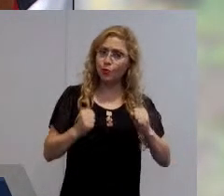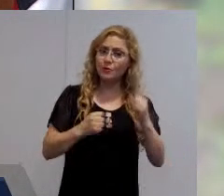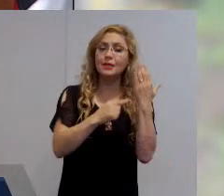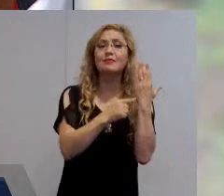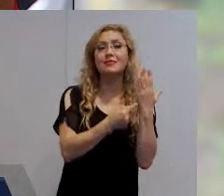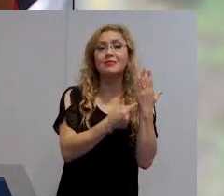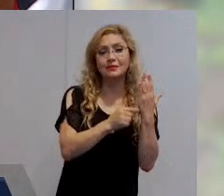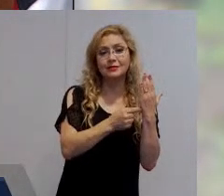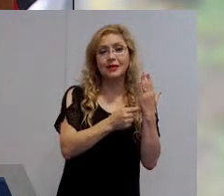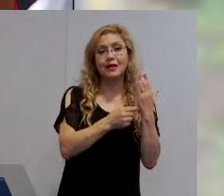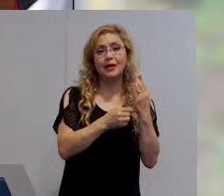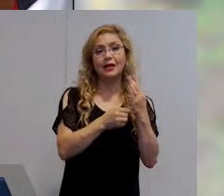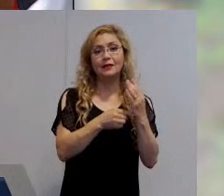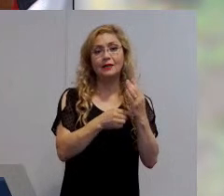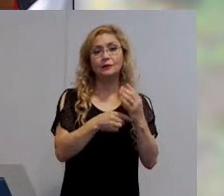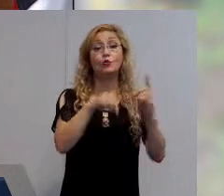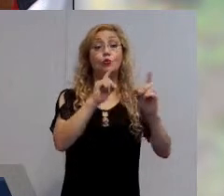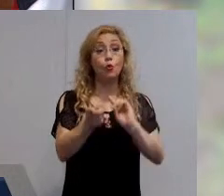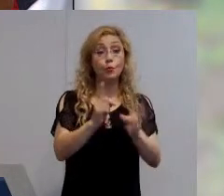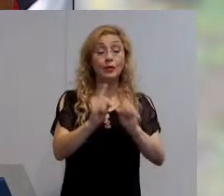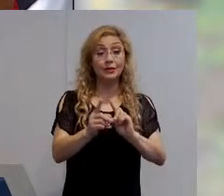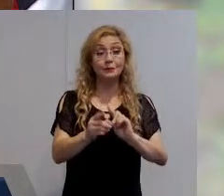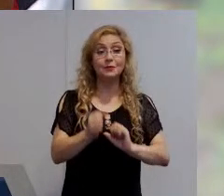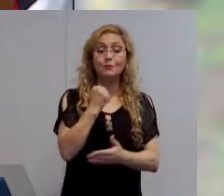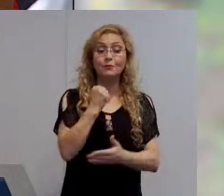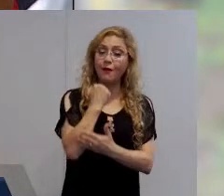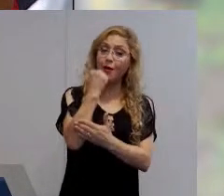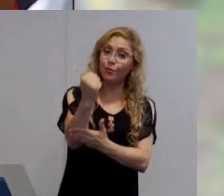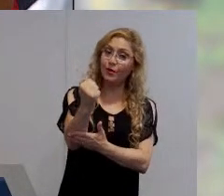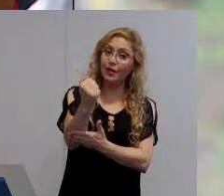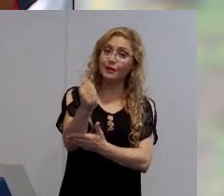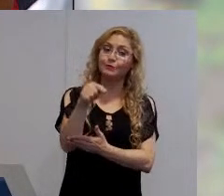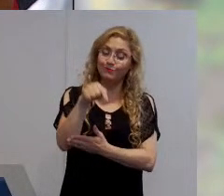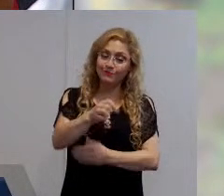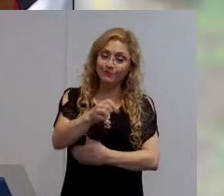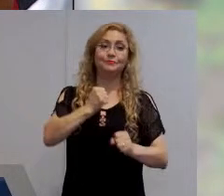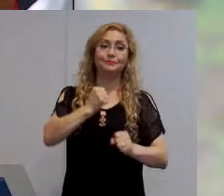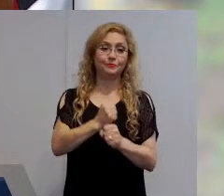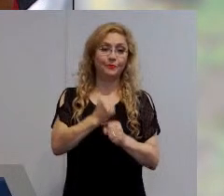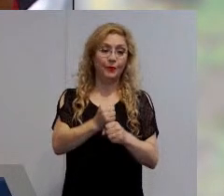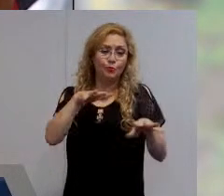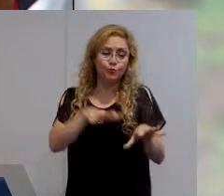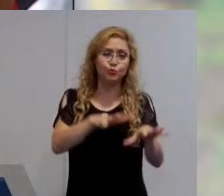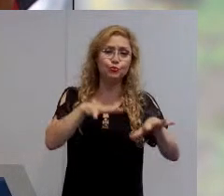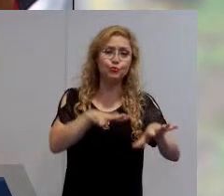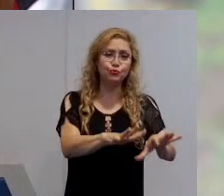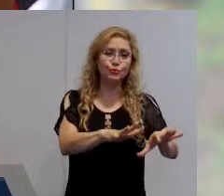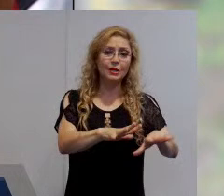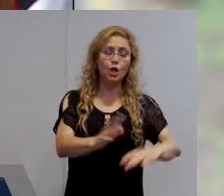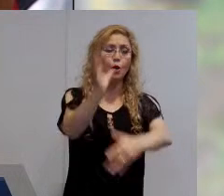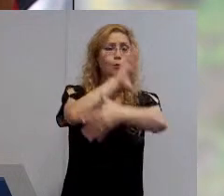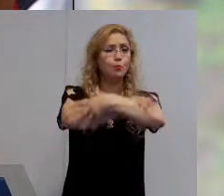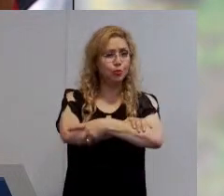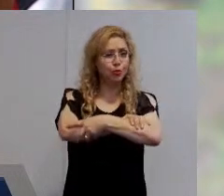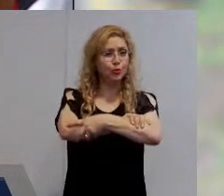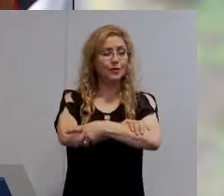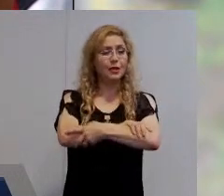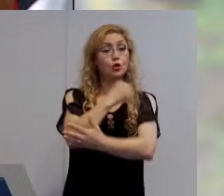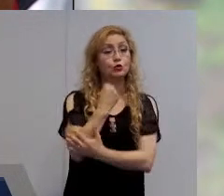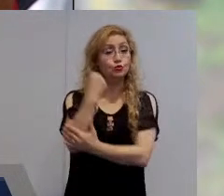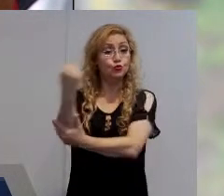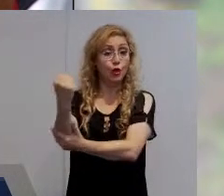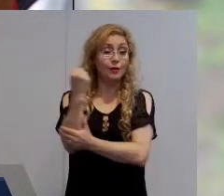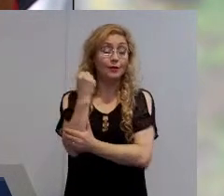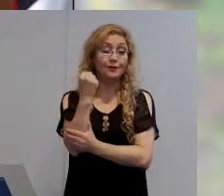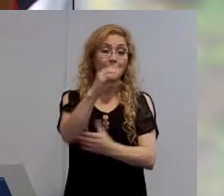technical capacities and operational capacities in order to further these initiatives to influence the ties